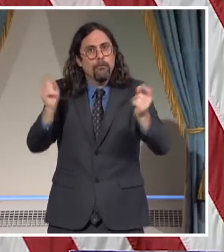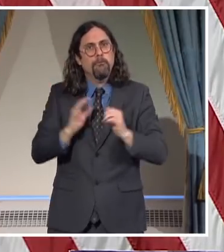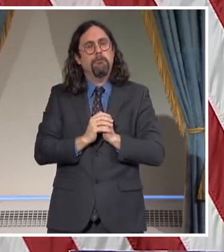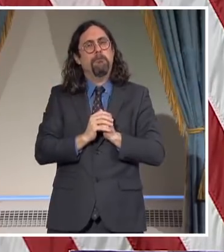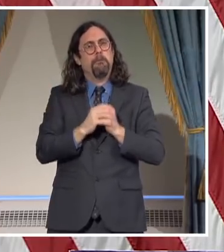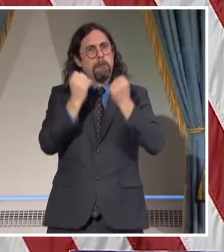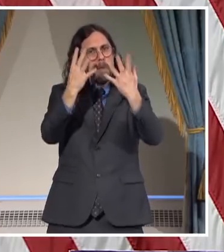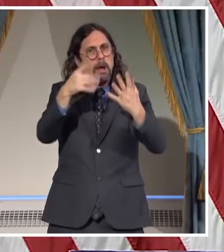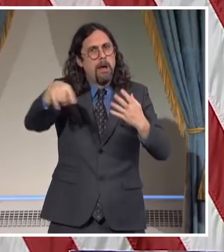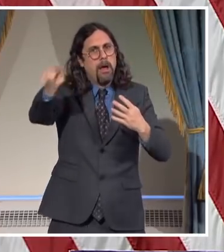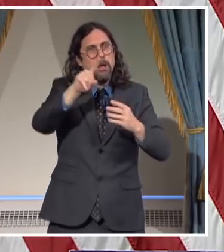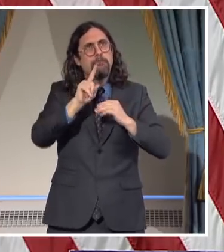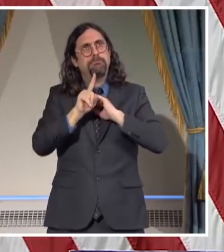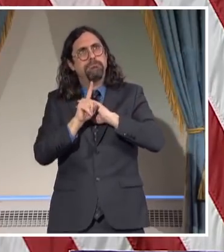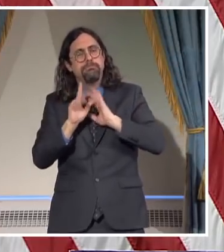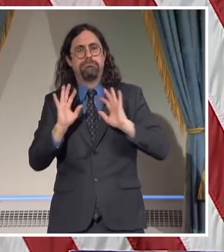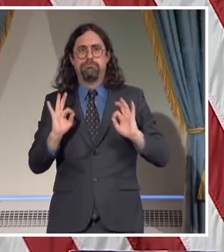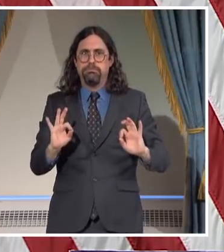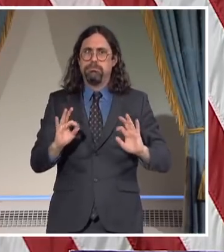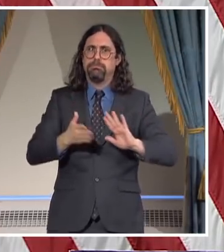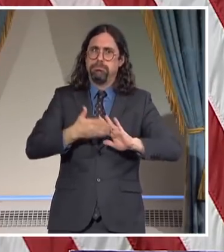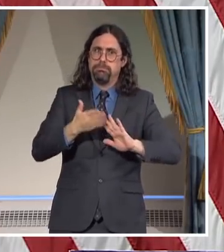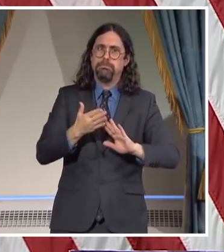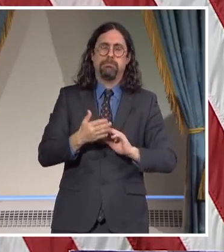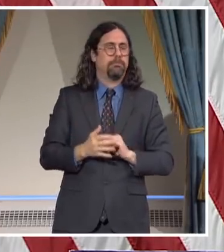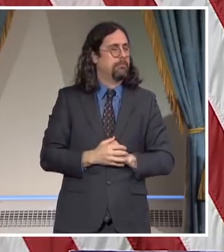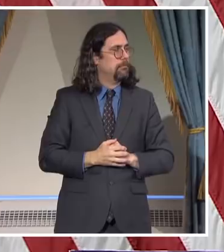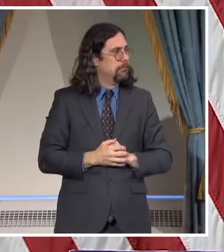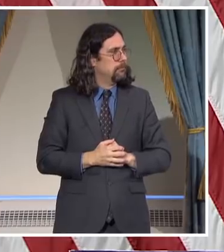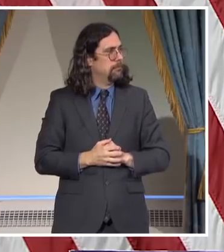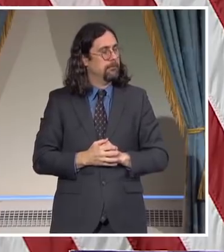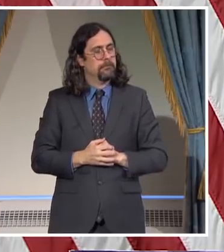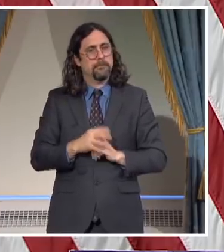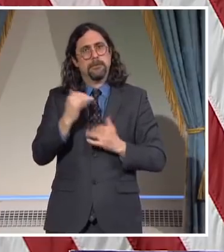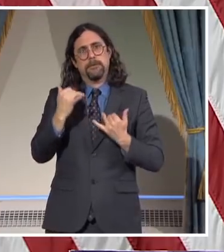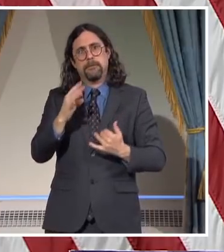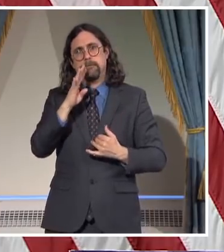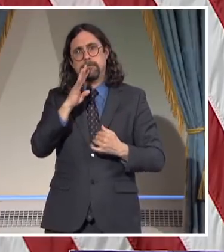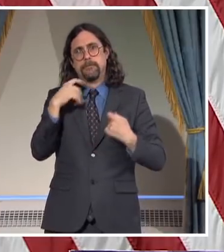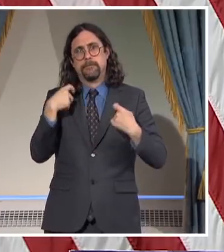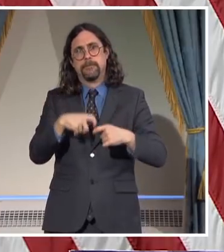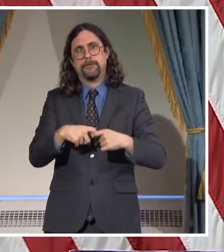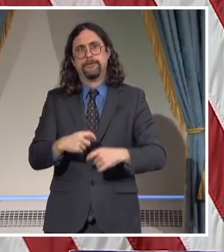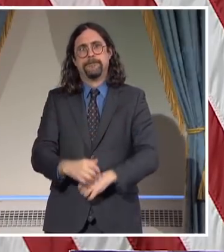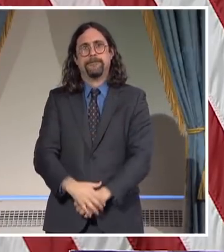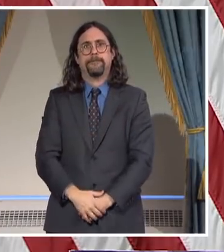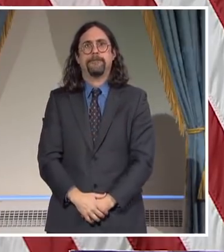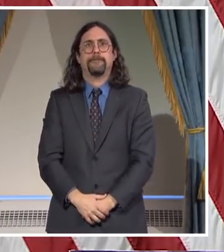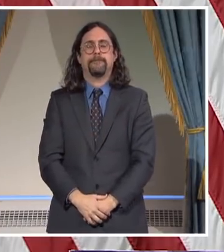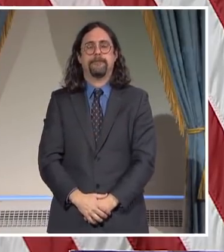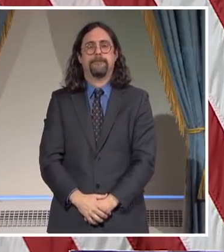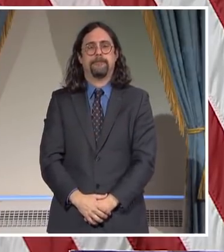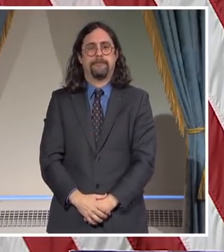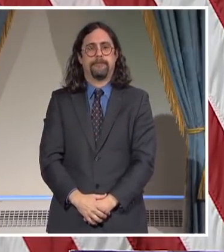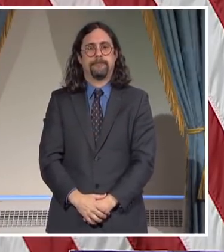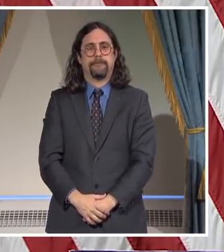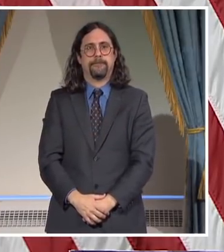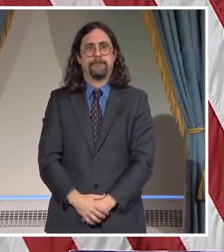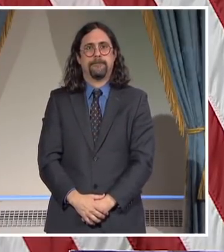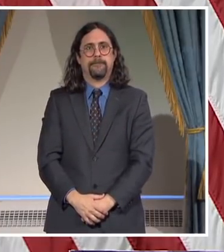Es normal sentir temor durante esta crisis, pero no está